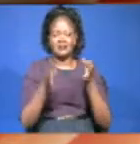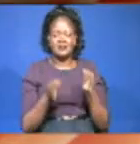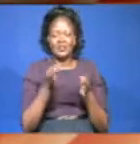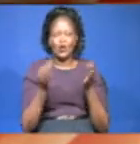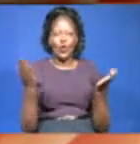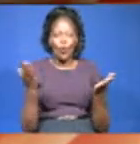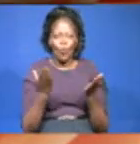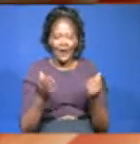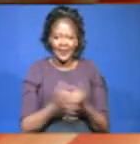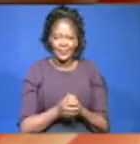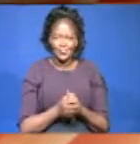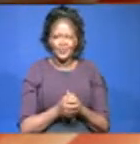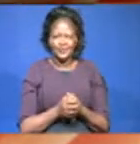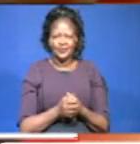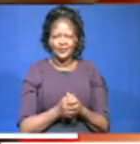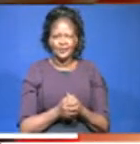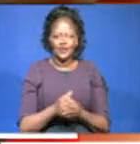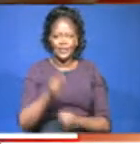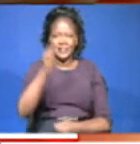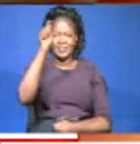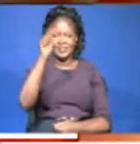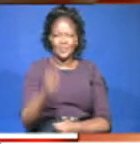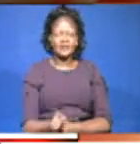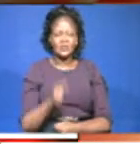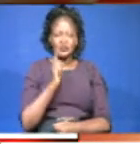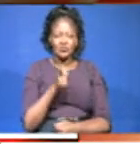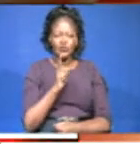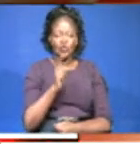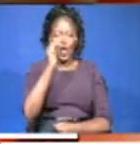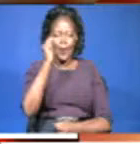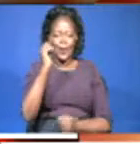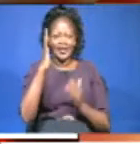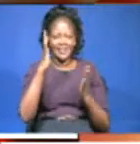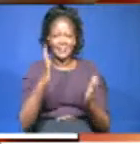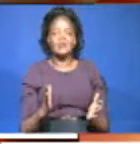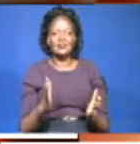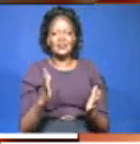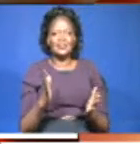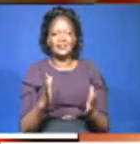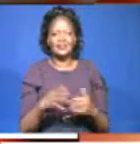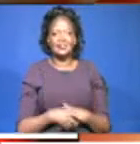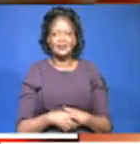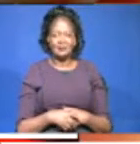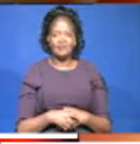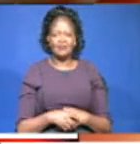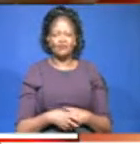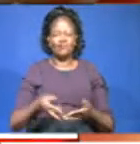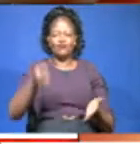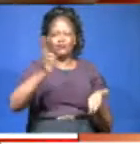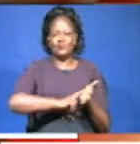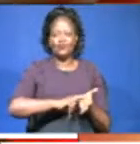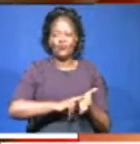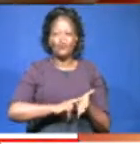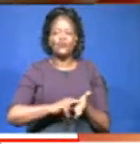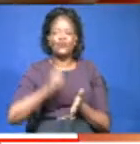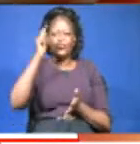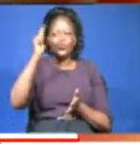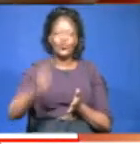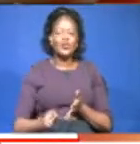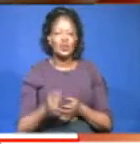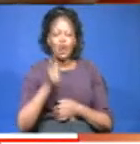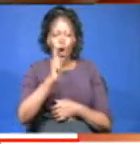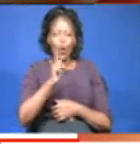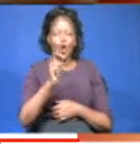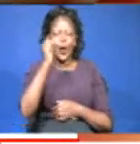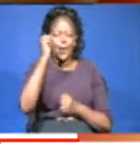whereby the judiciary has warned politicians. The judiciary has warned politicians